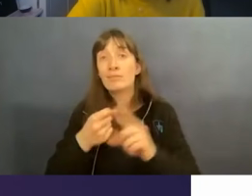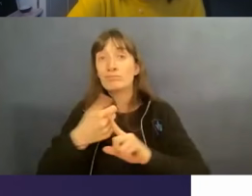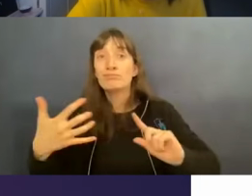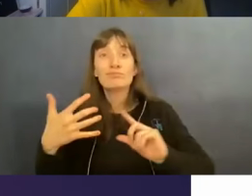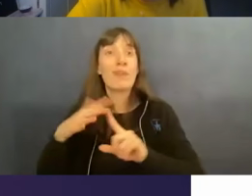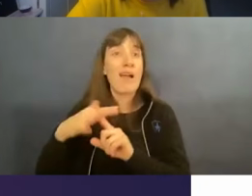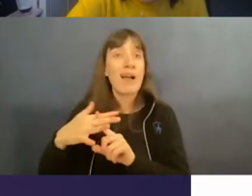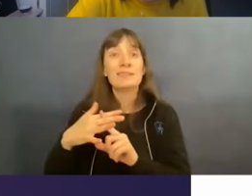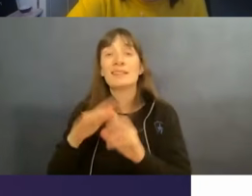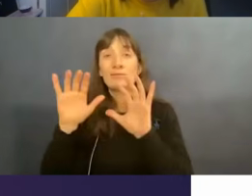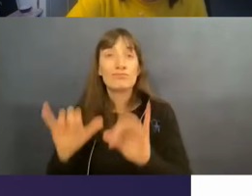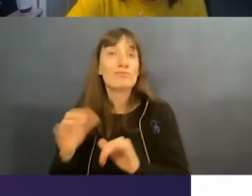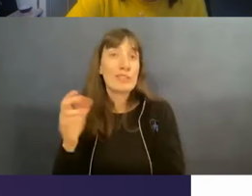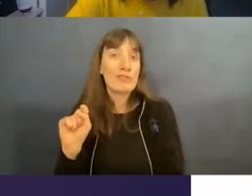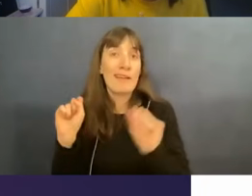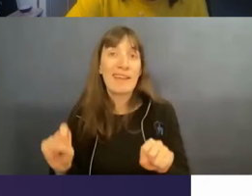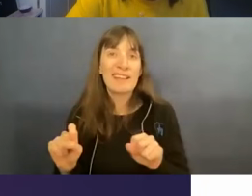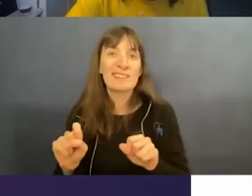like, so I'll give a few moments for that.